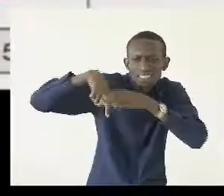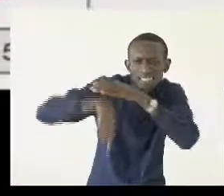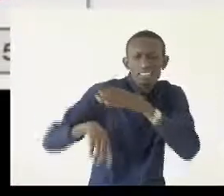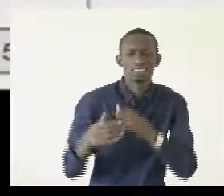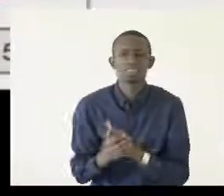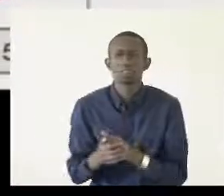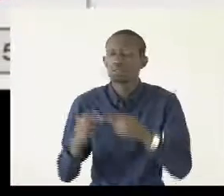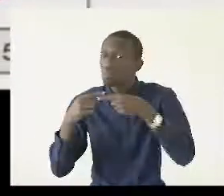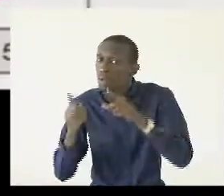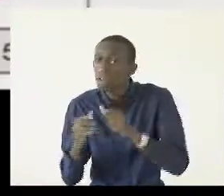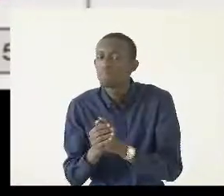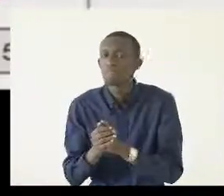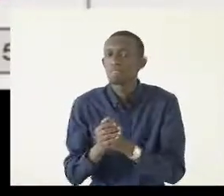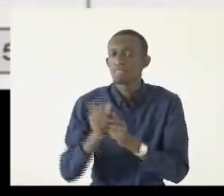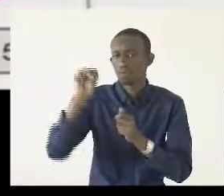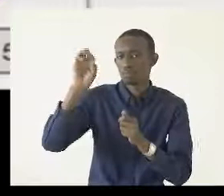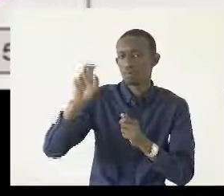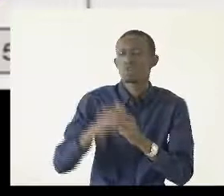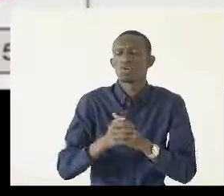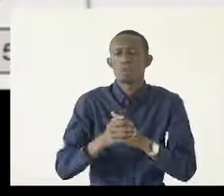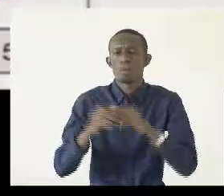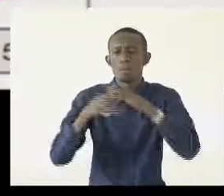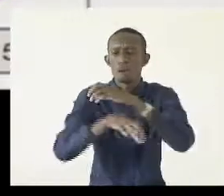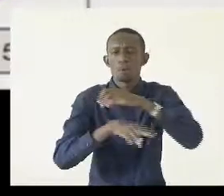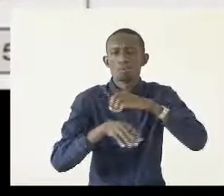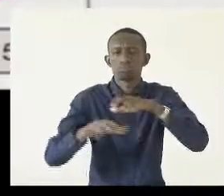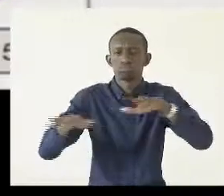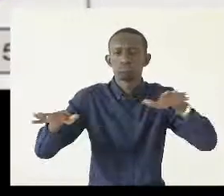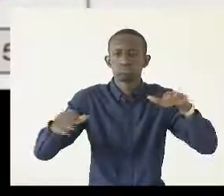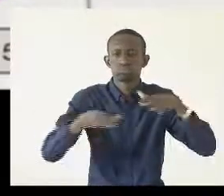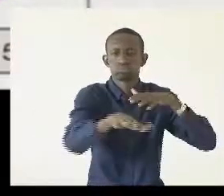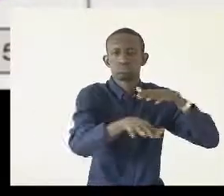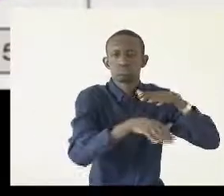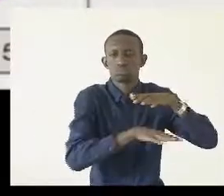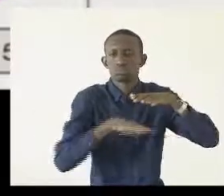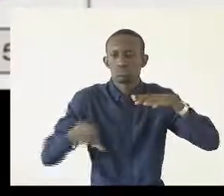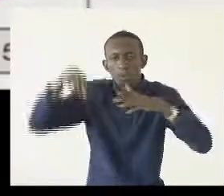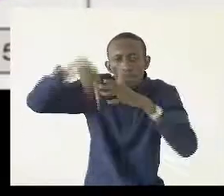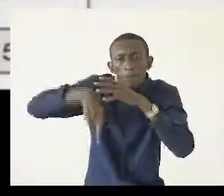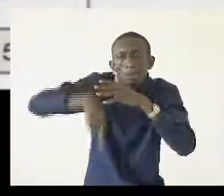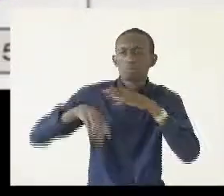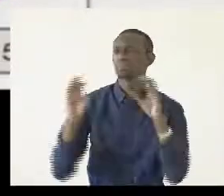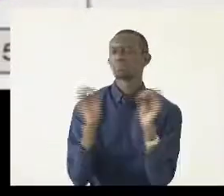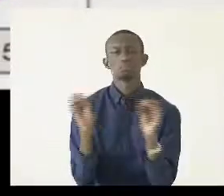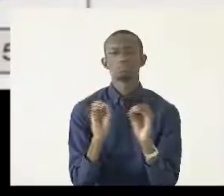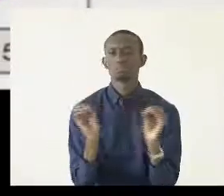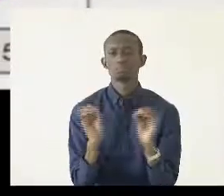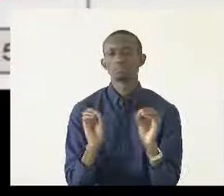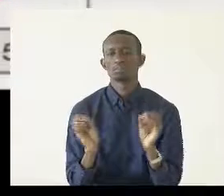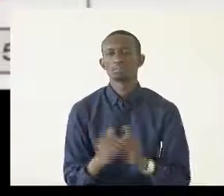while fibrous roots are roots which are shallow and don't go deep into the